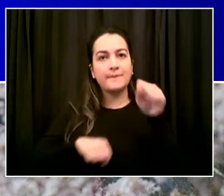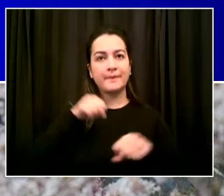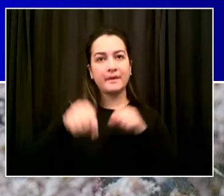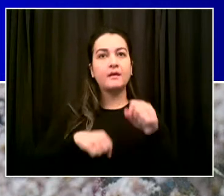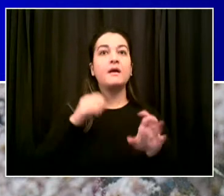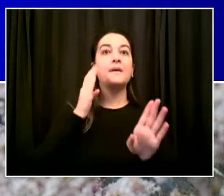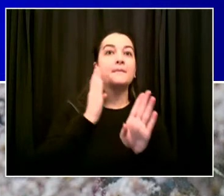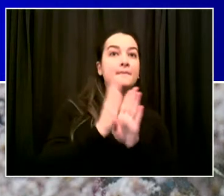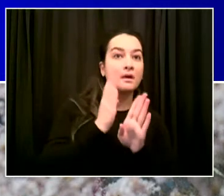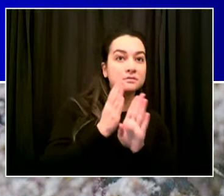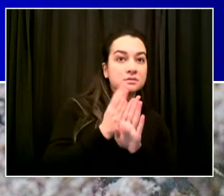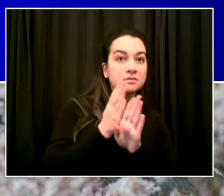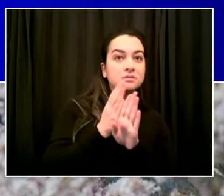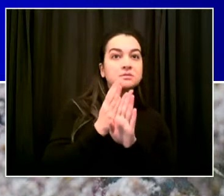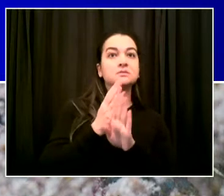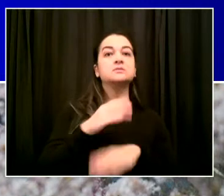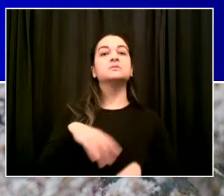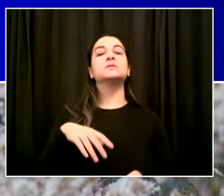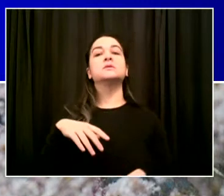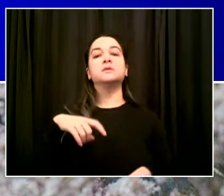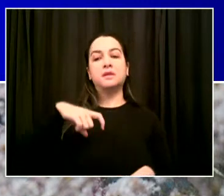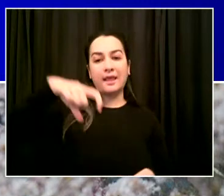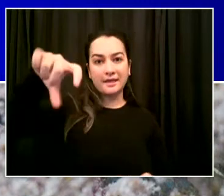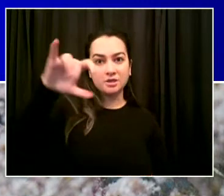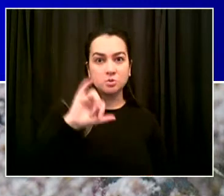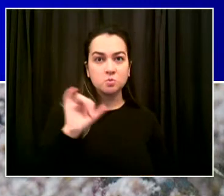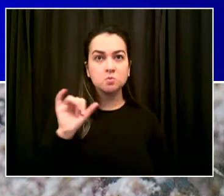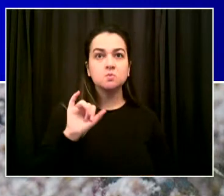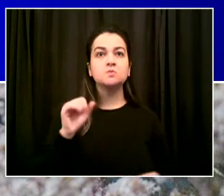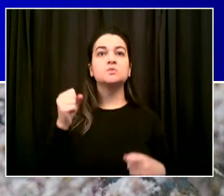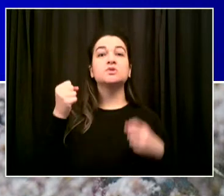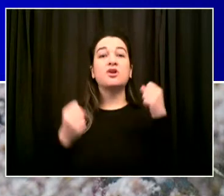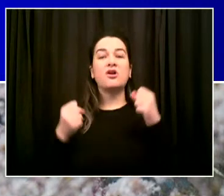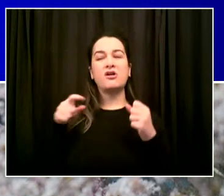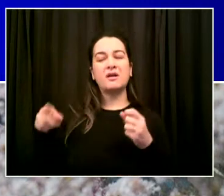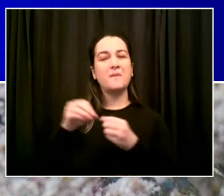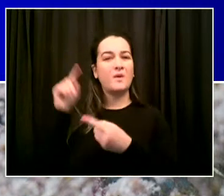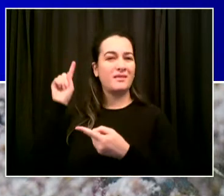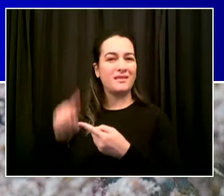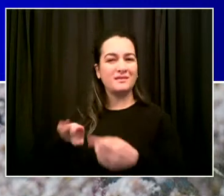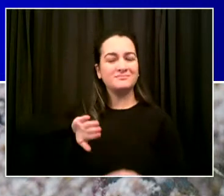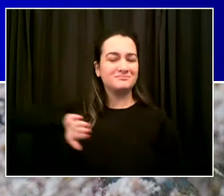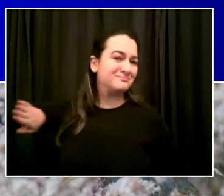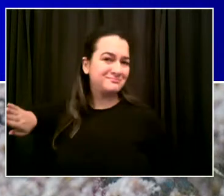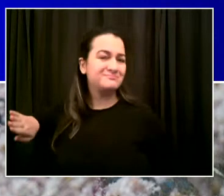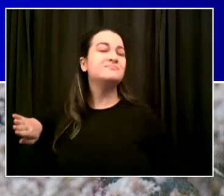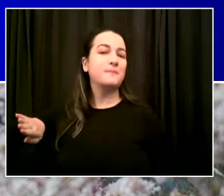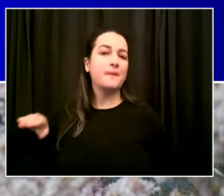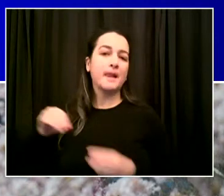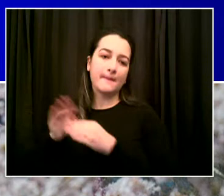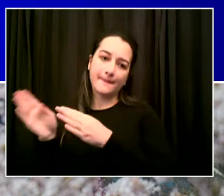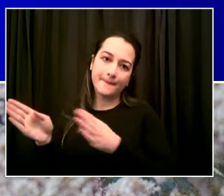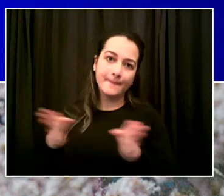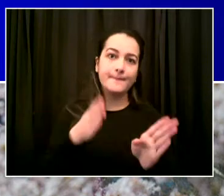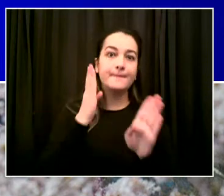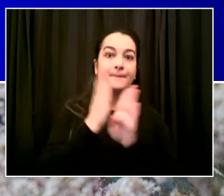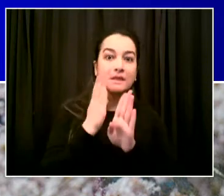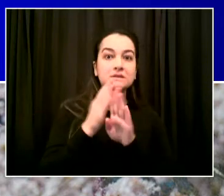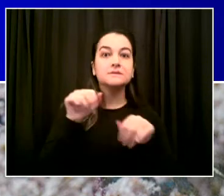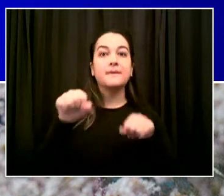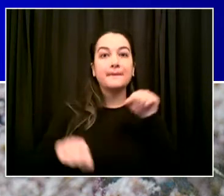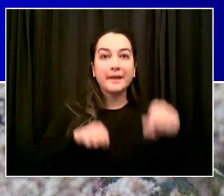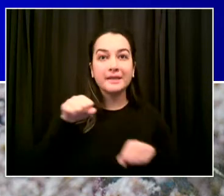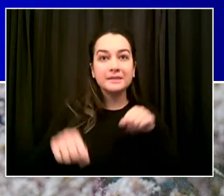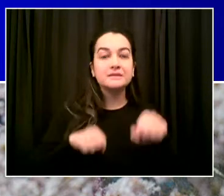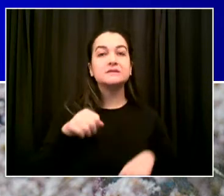on top of that, the Department of Transportation, working with other agencies, achieved something extraordinary. The Open Restaurants Initiative and